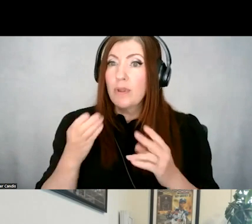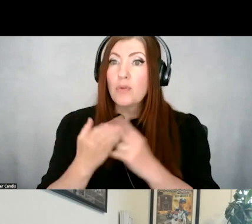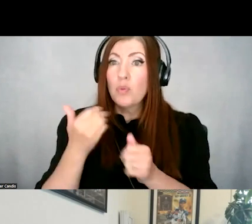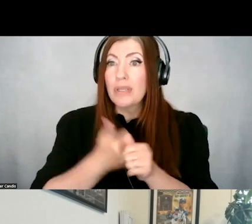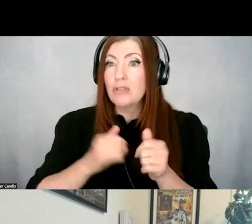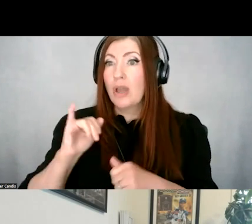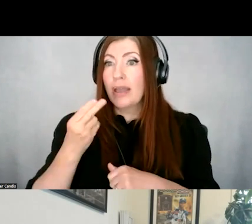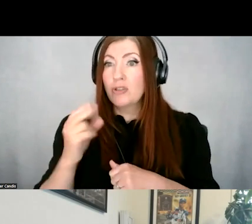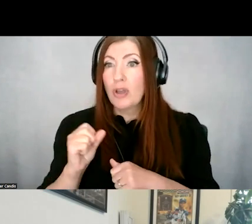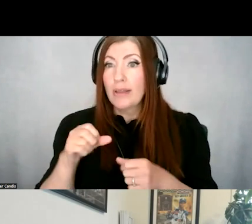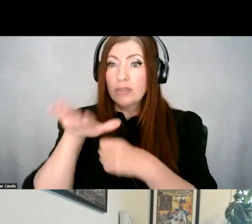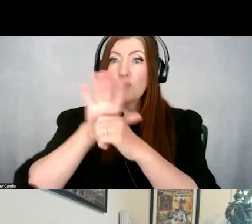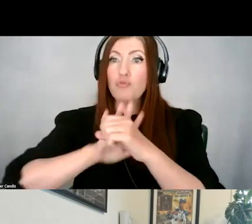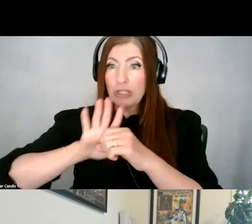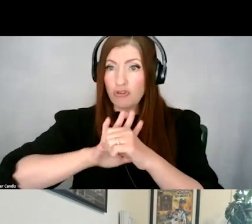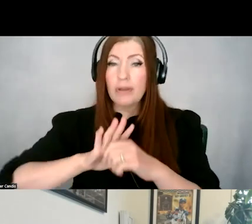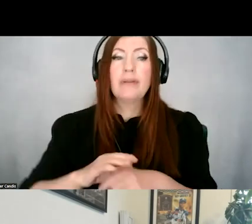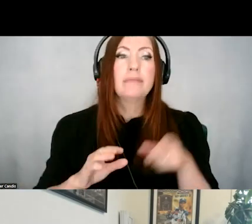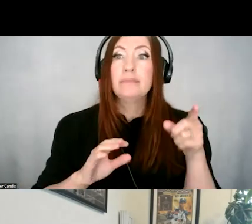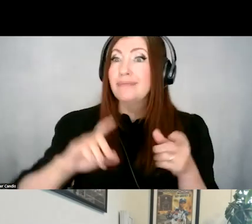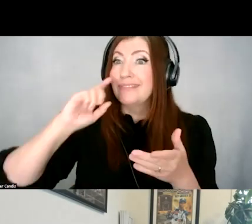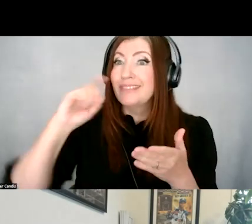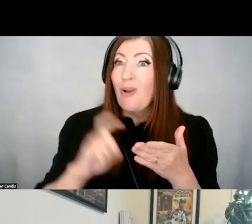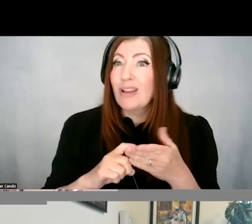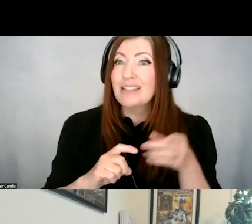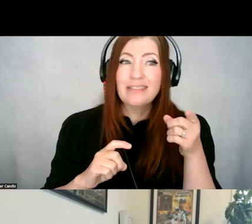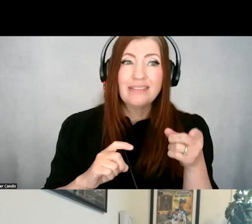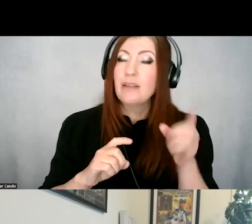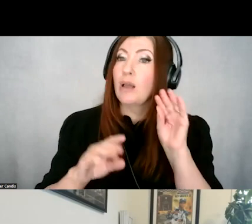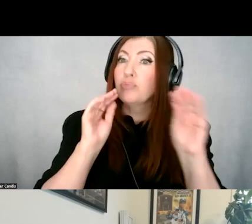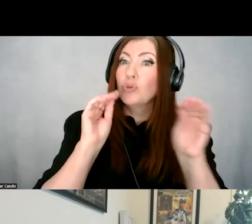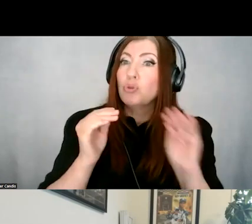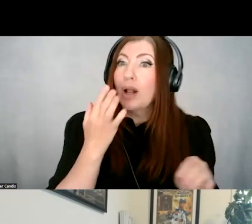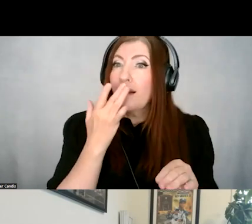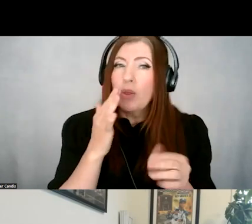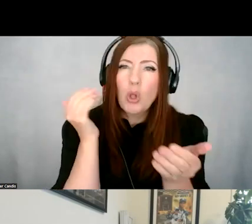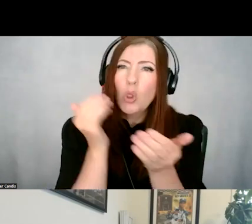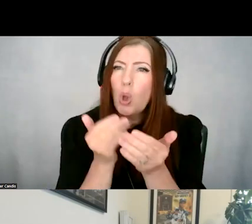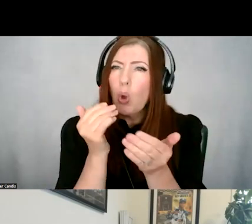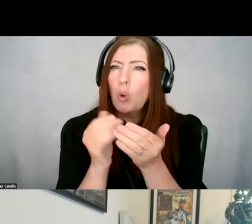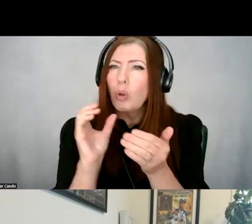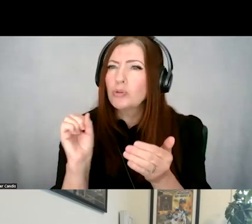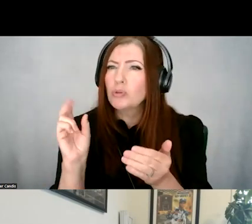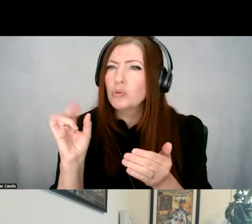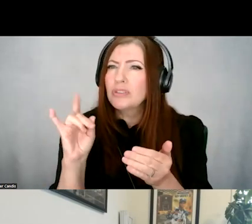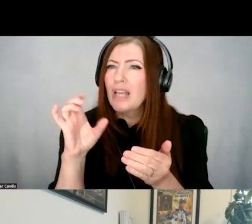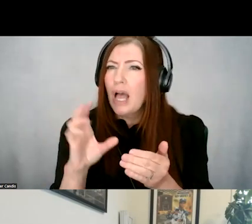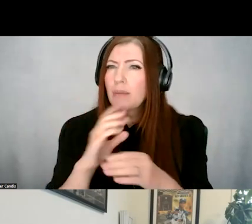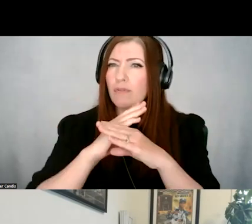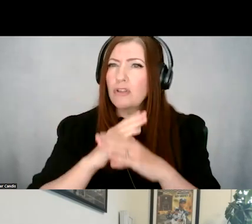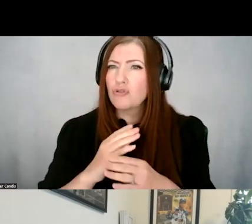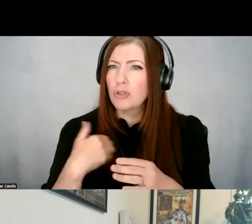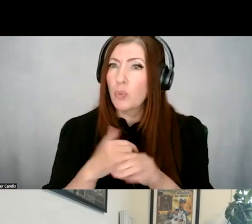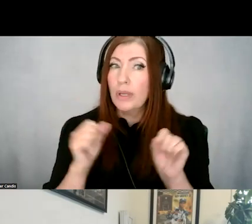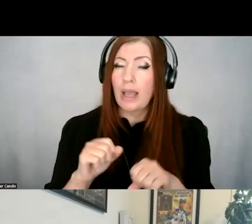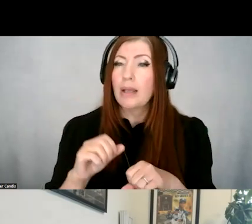region. If you'll notice, we put the coloring as close to suicide prevention as we could. We wanted